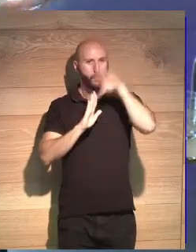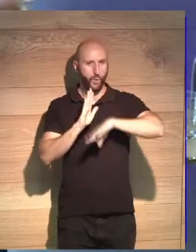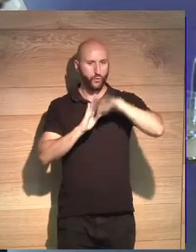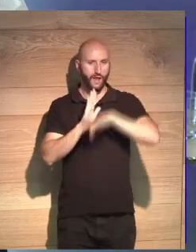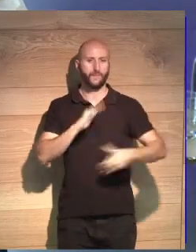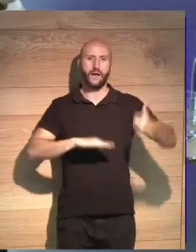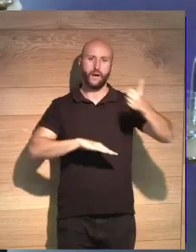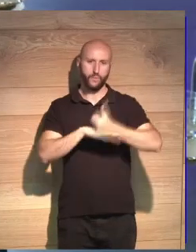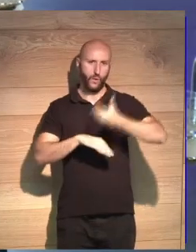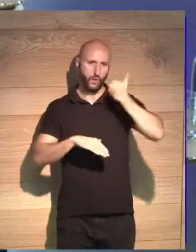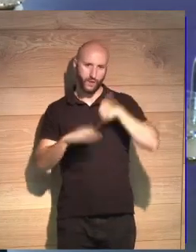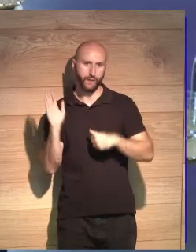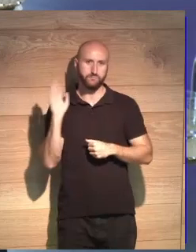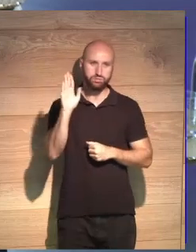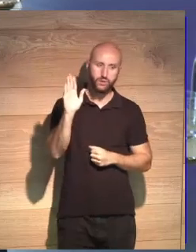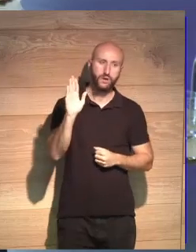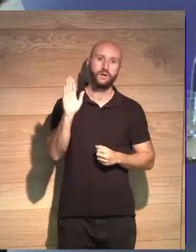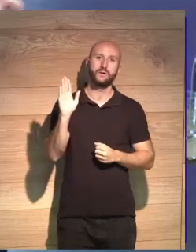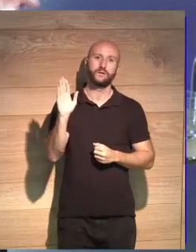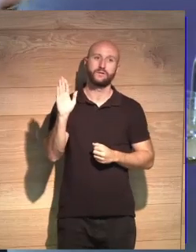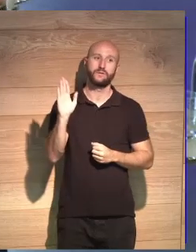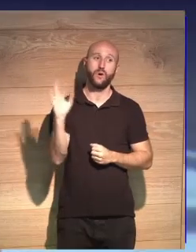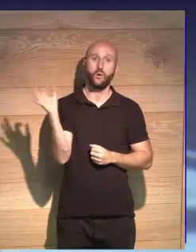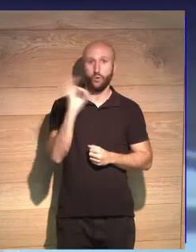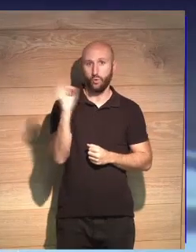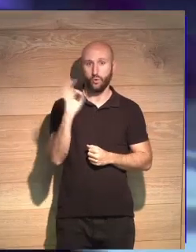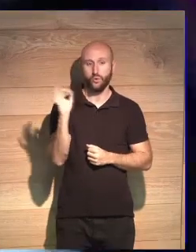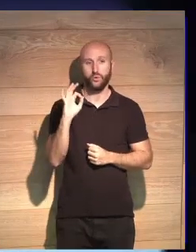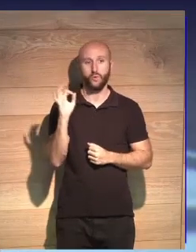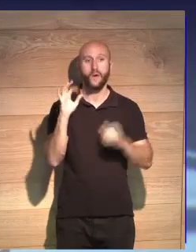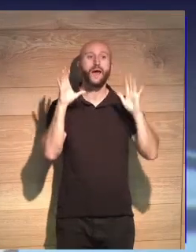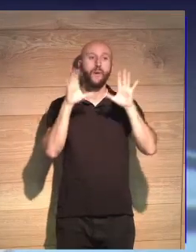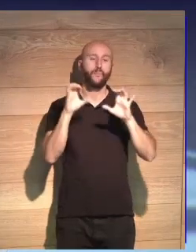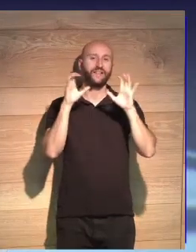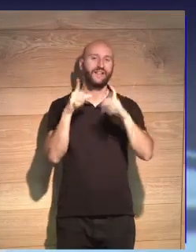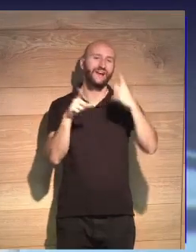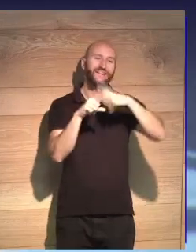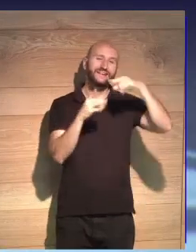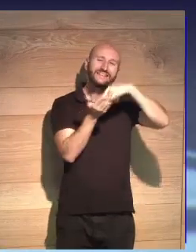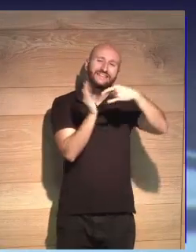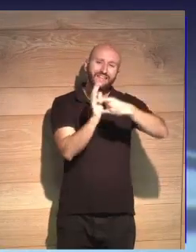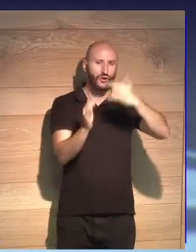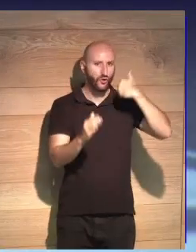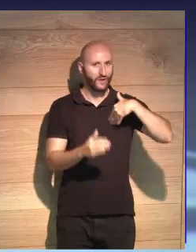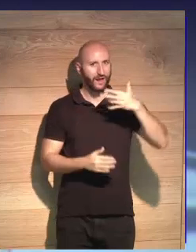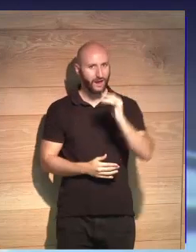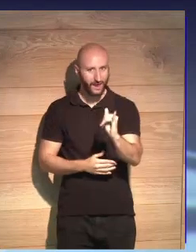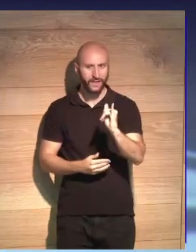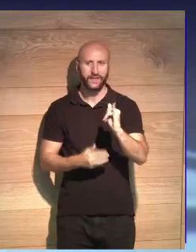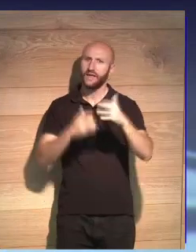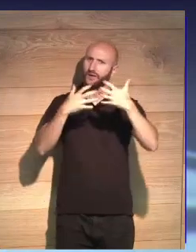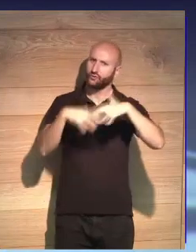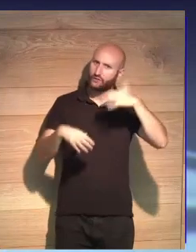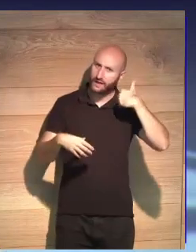Anderson said that there were many master's degree, we had undergraduate courses, and we have different